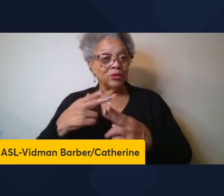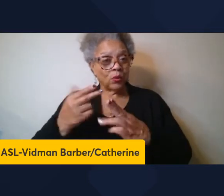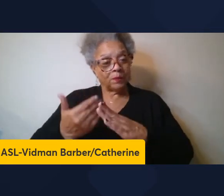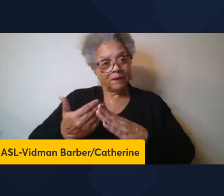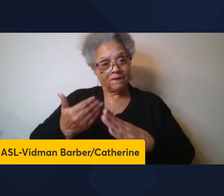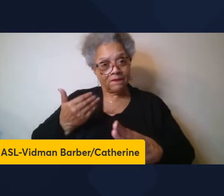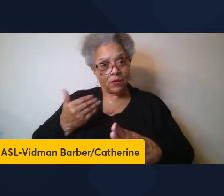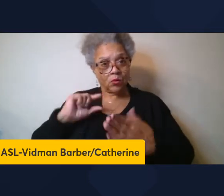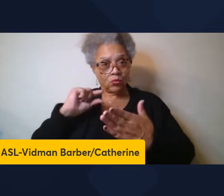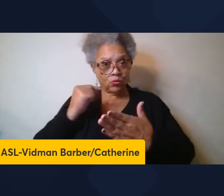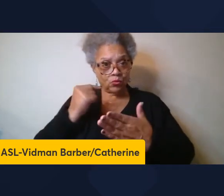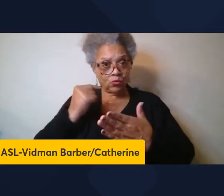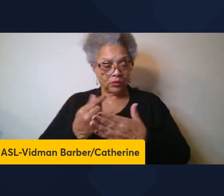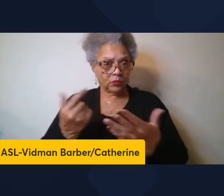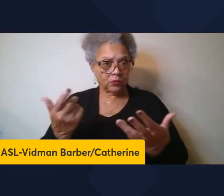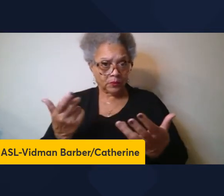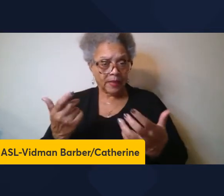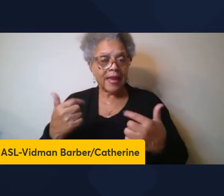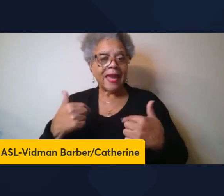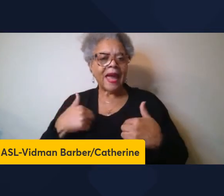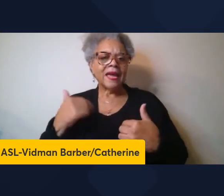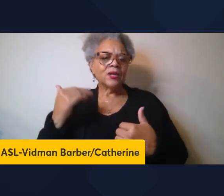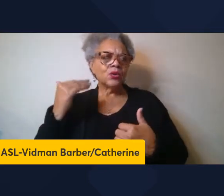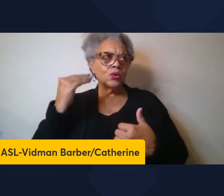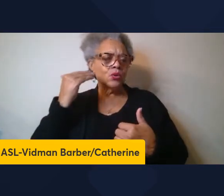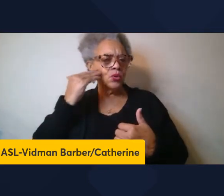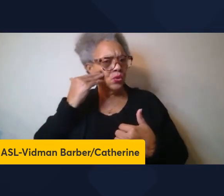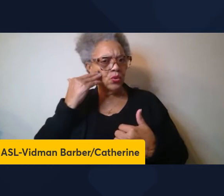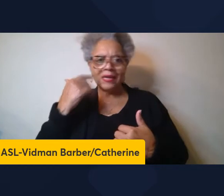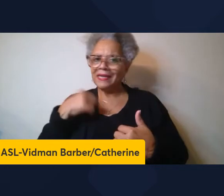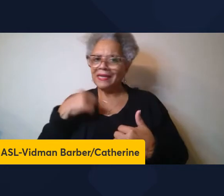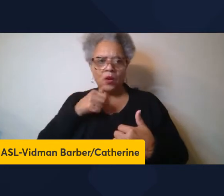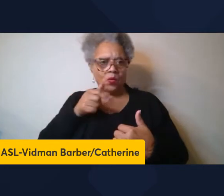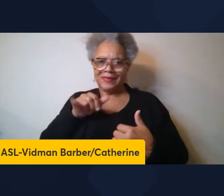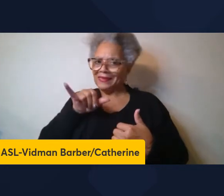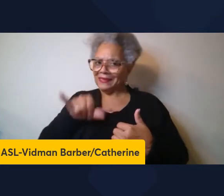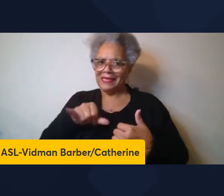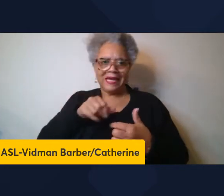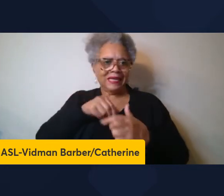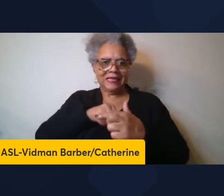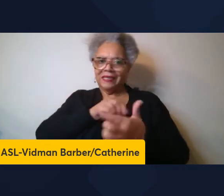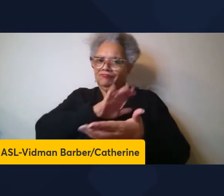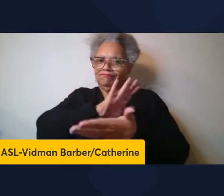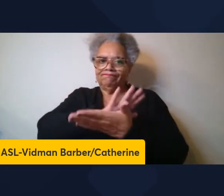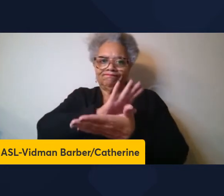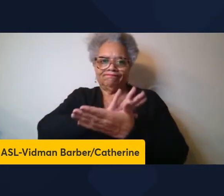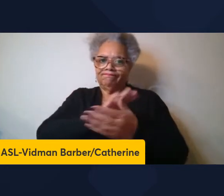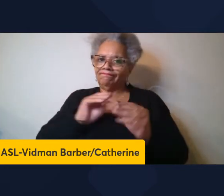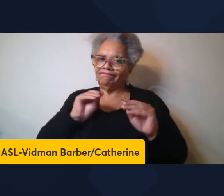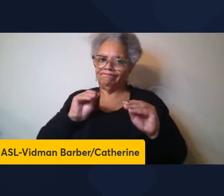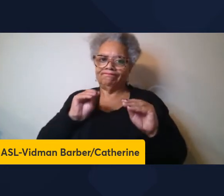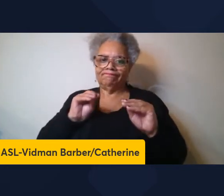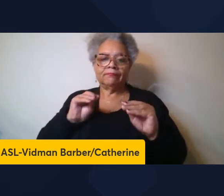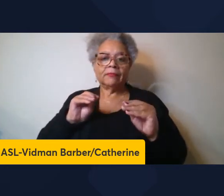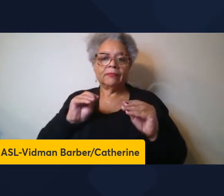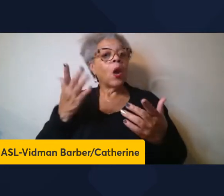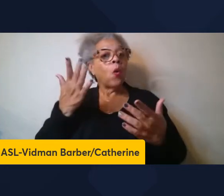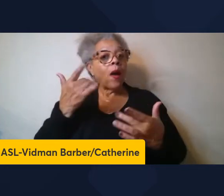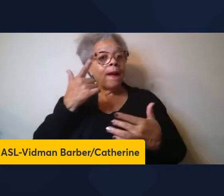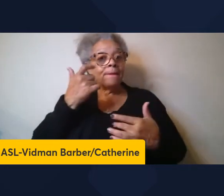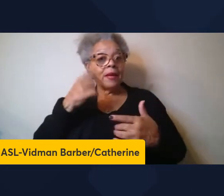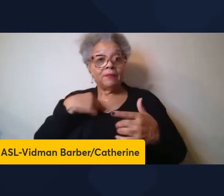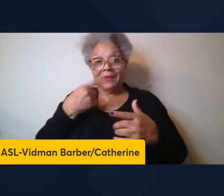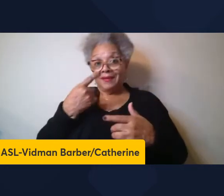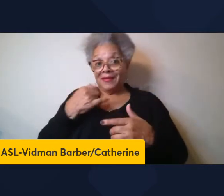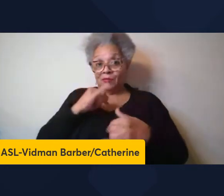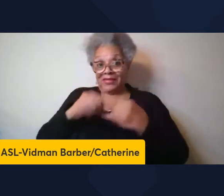graduated, I sort of knew that I didn't want to stay in academia. But because I was an international